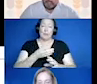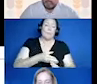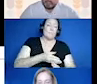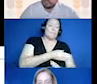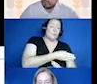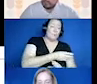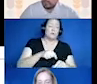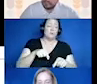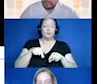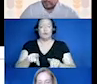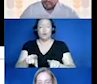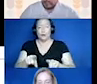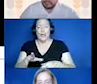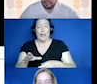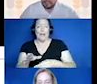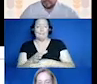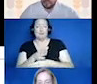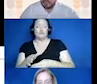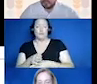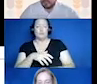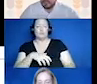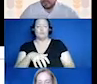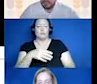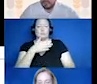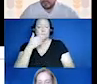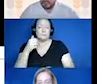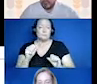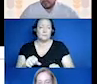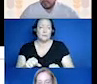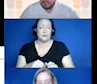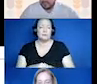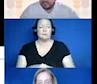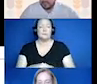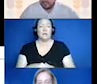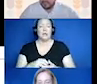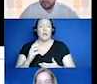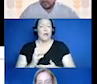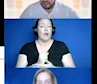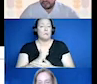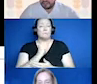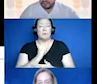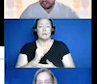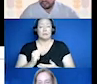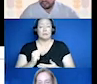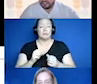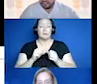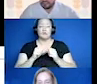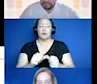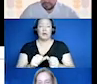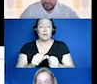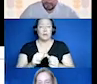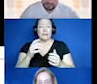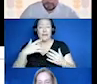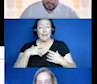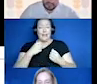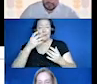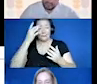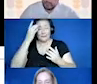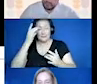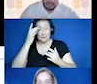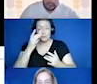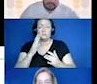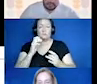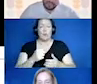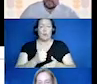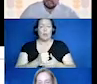during, and between pregnancies as best as we can, and that optimizing chronic or under conditions will truly help us move the